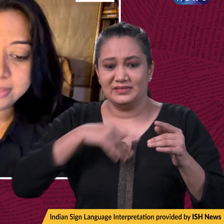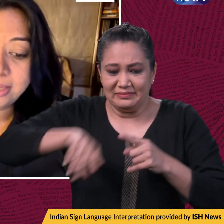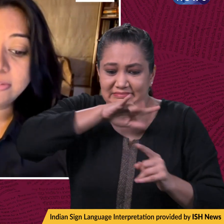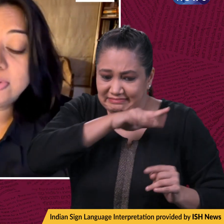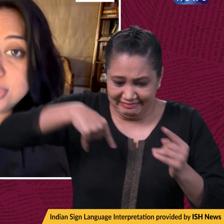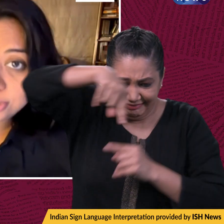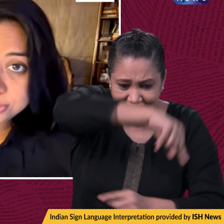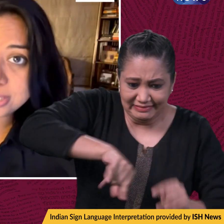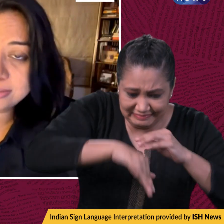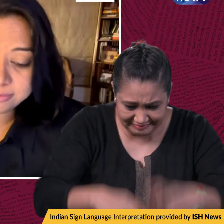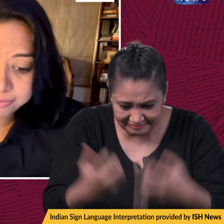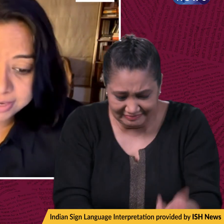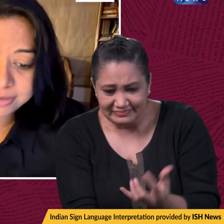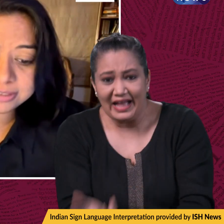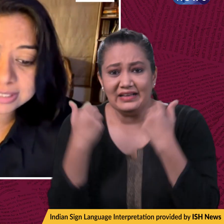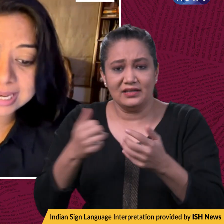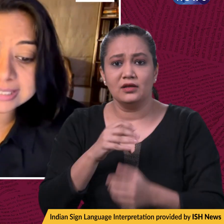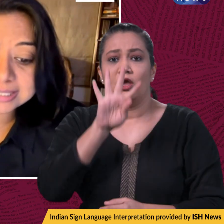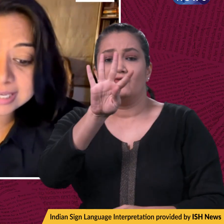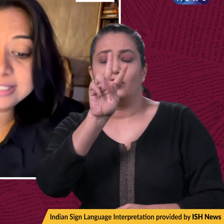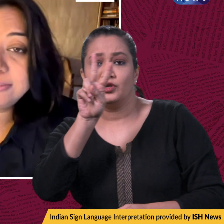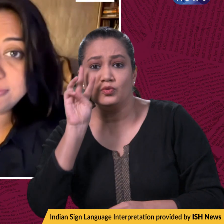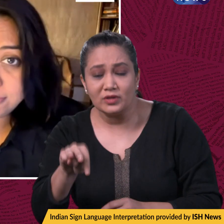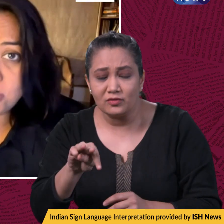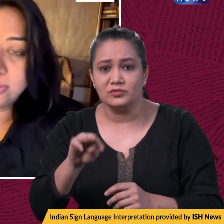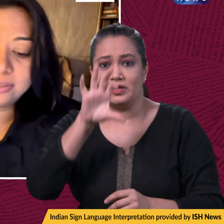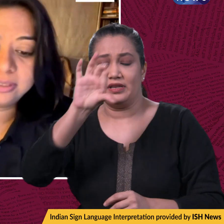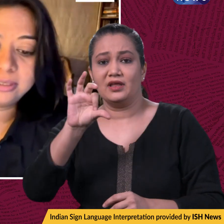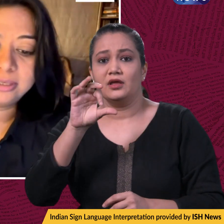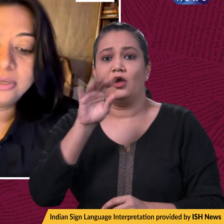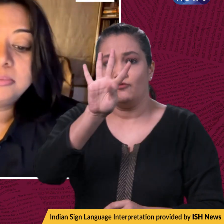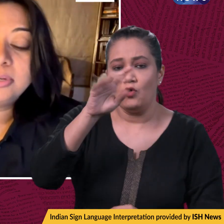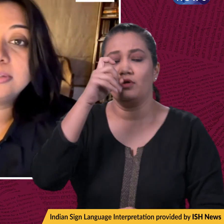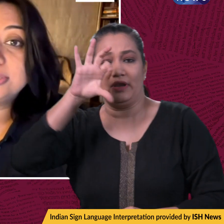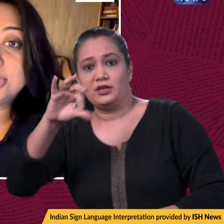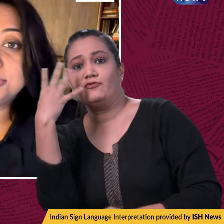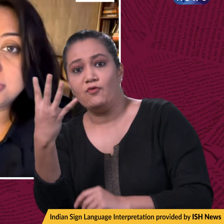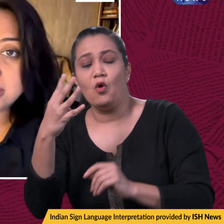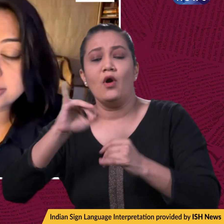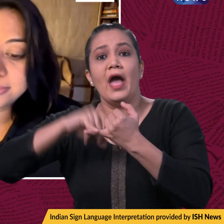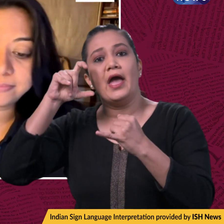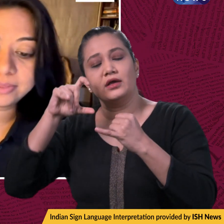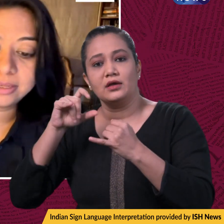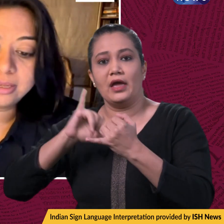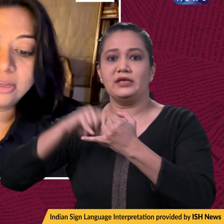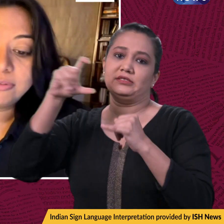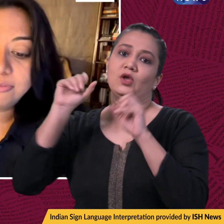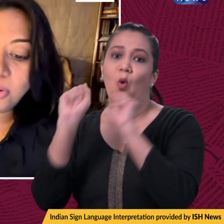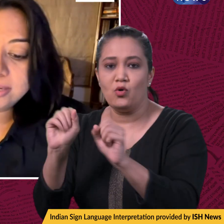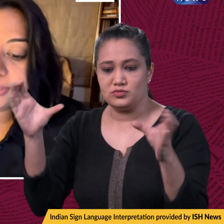India, 42,594 belong to the scheduled caste.